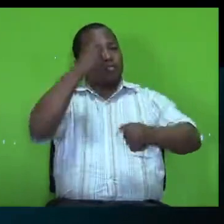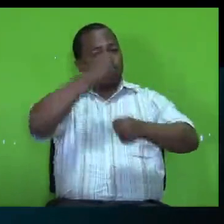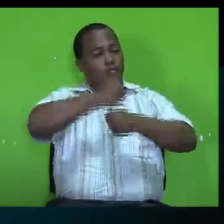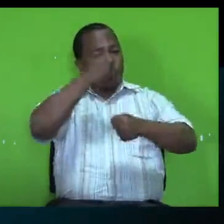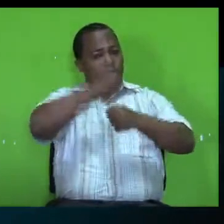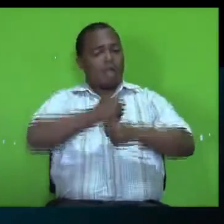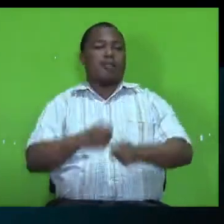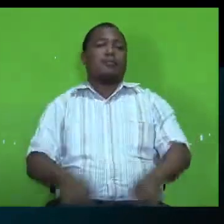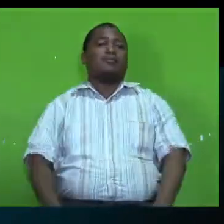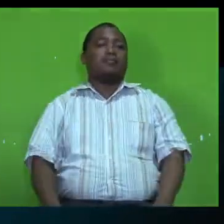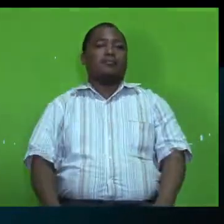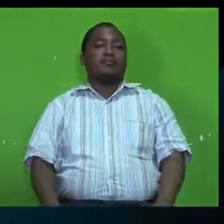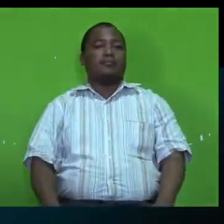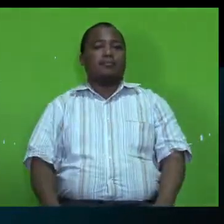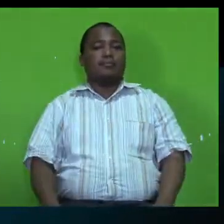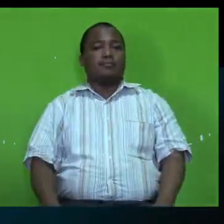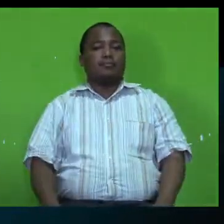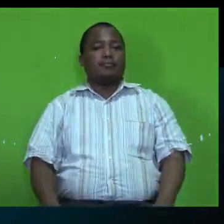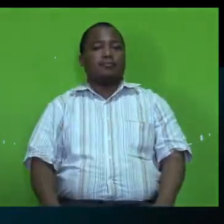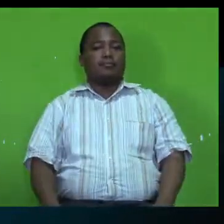work.